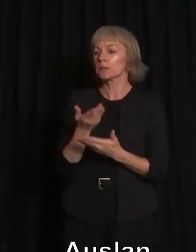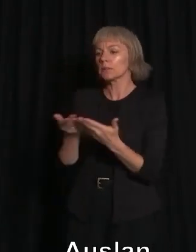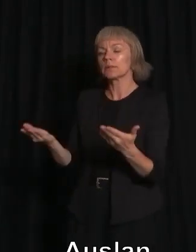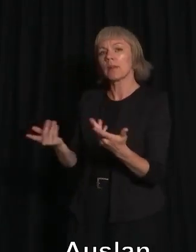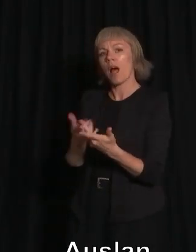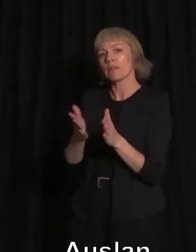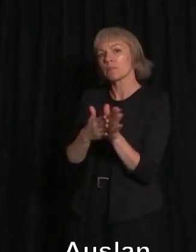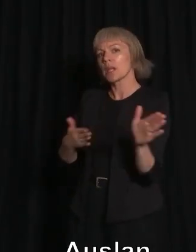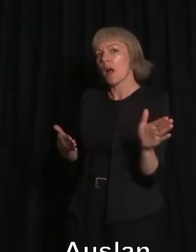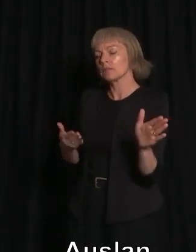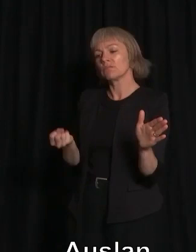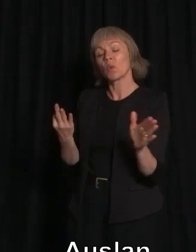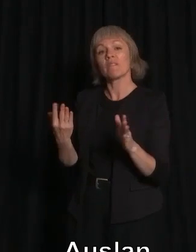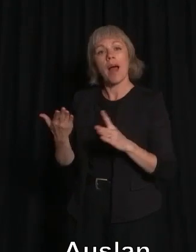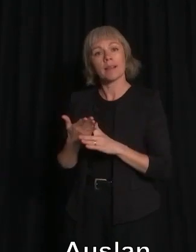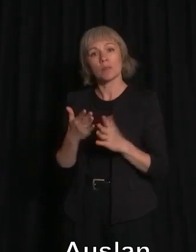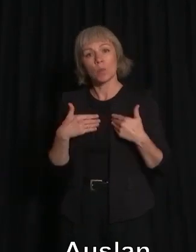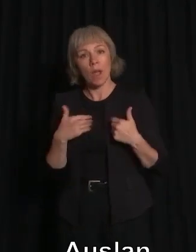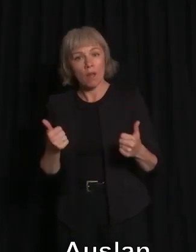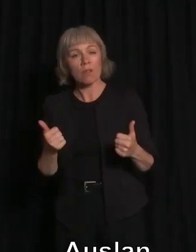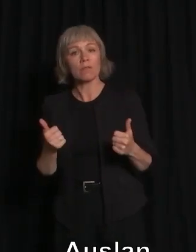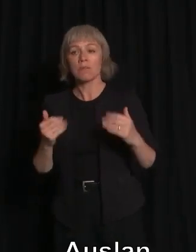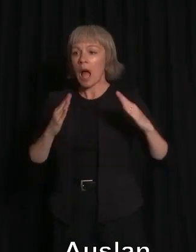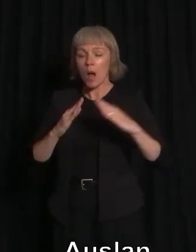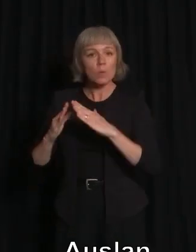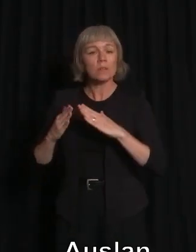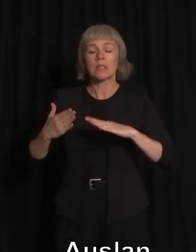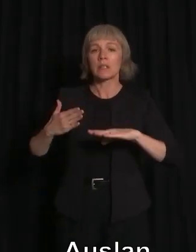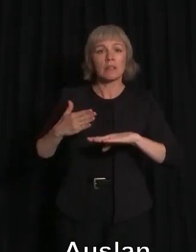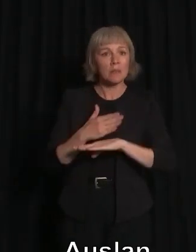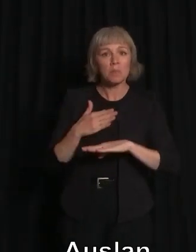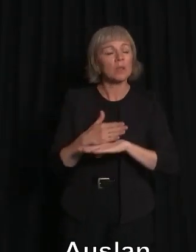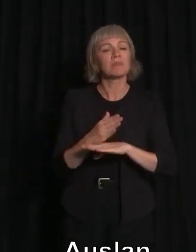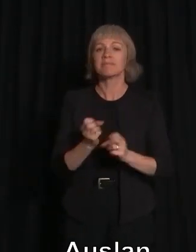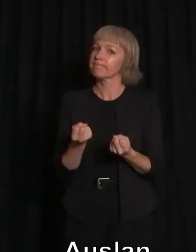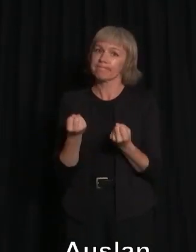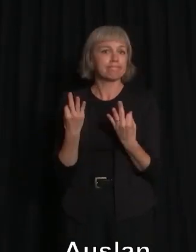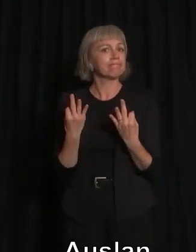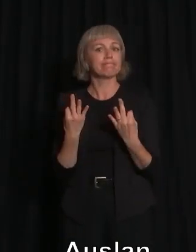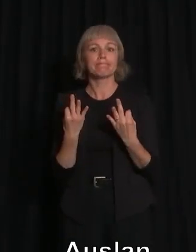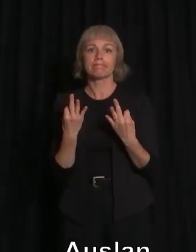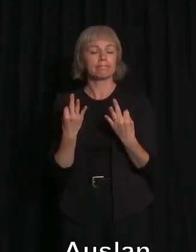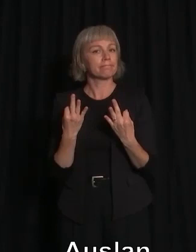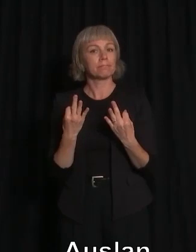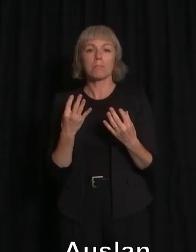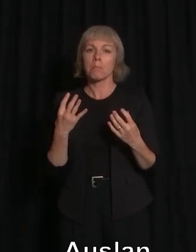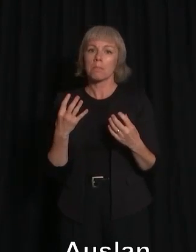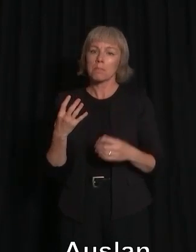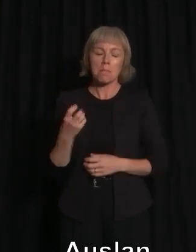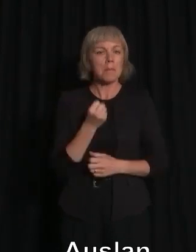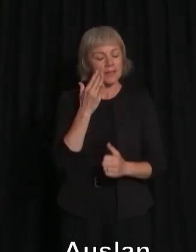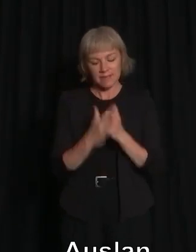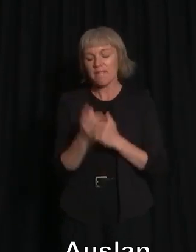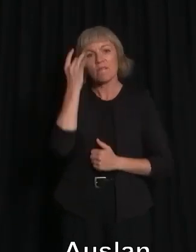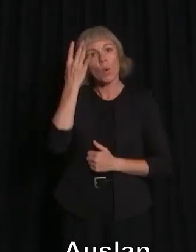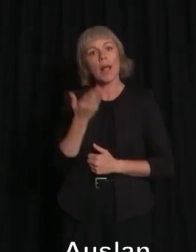access to health, education, housing, or employment, and that it will be those that